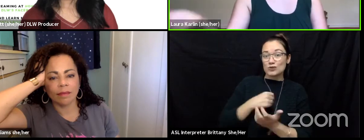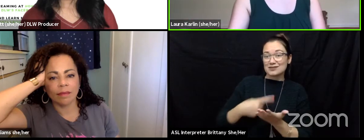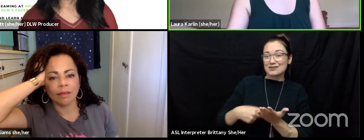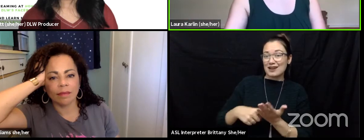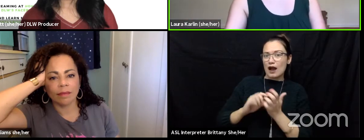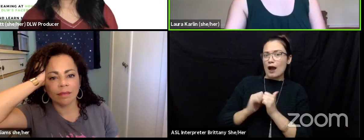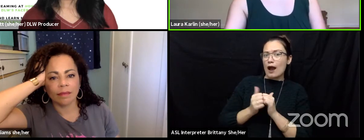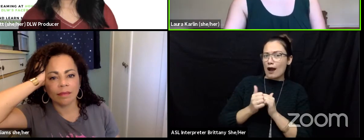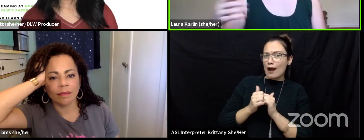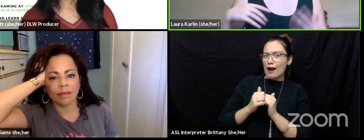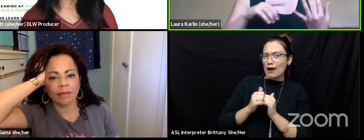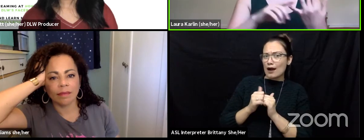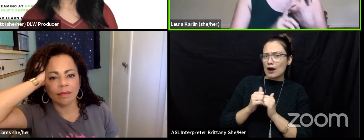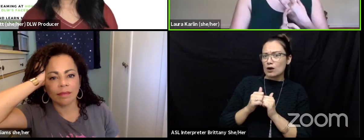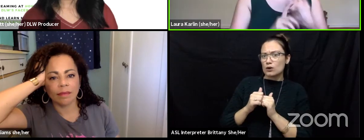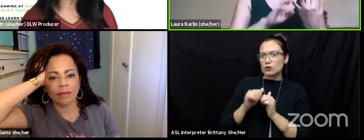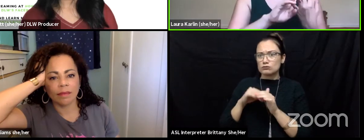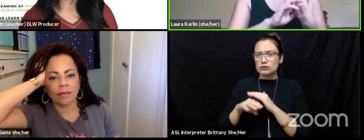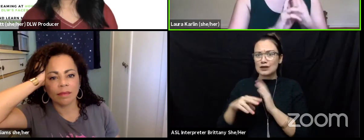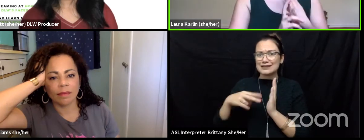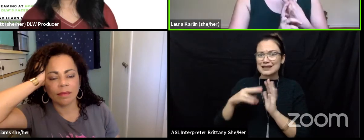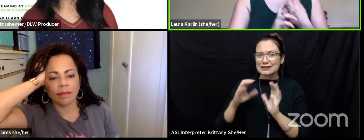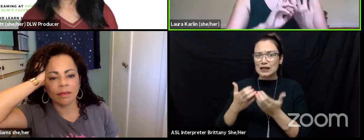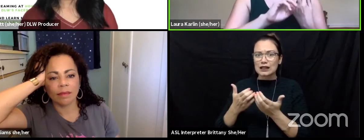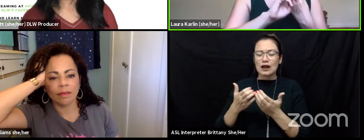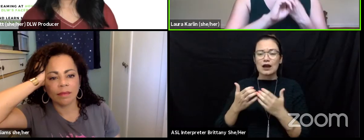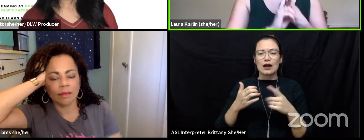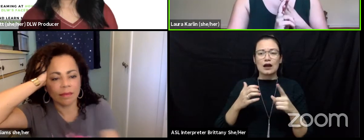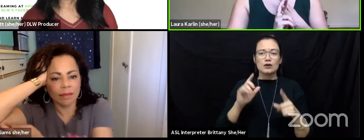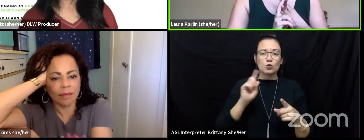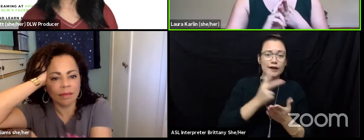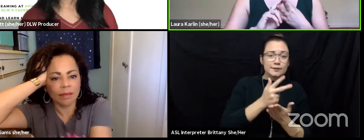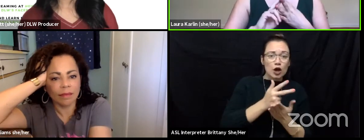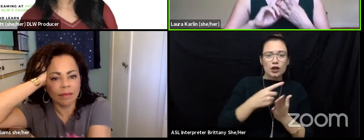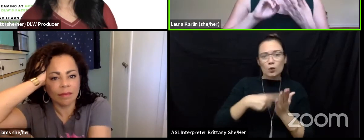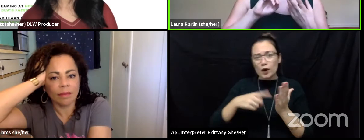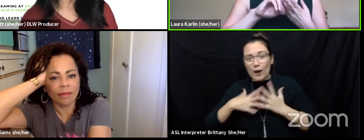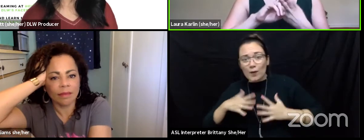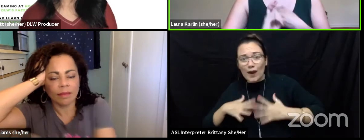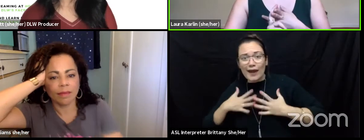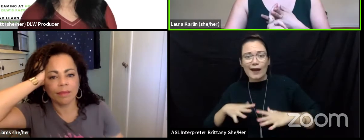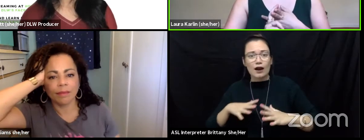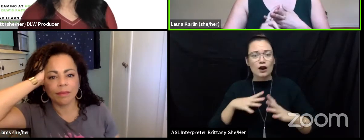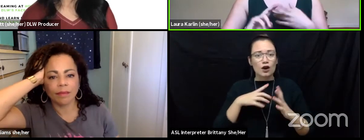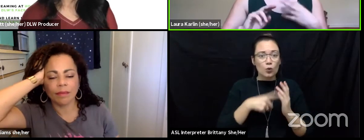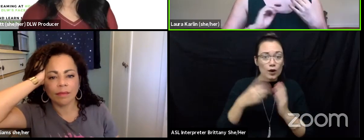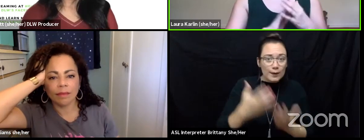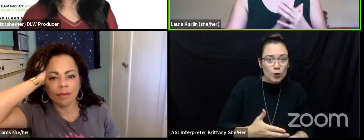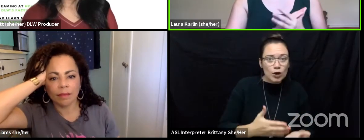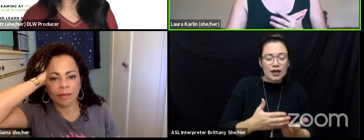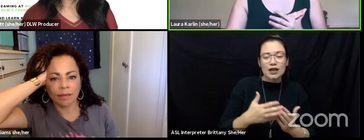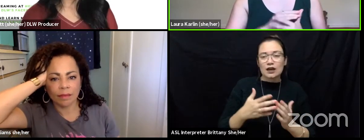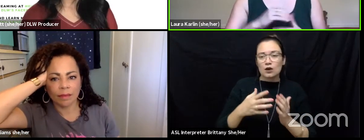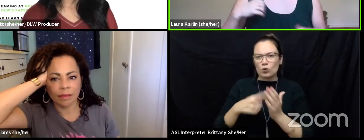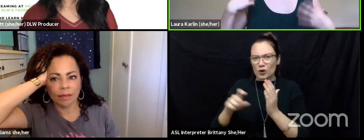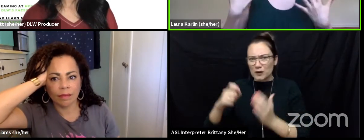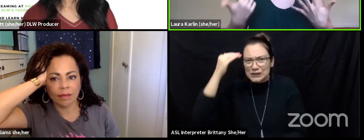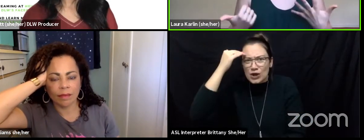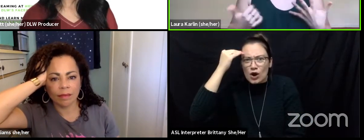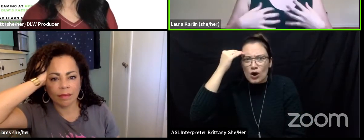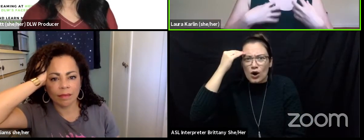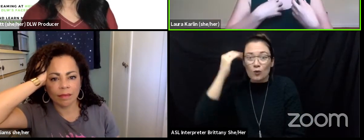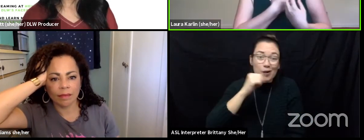to be in a dance class, how to get there, where is the parking, what do I wear, what do I need to bring, what do I need to know, I'm